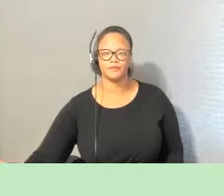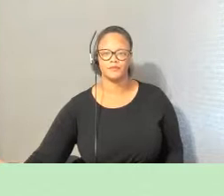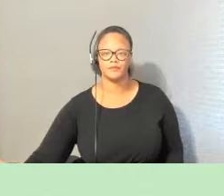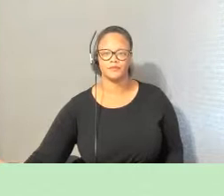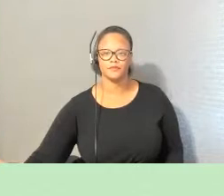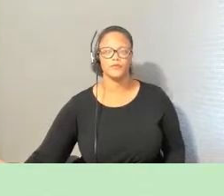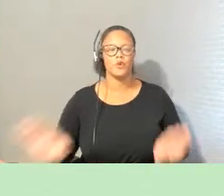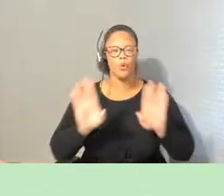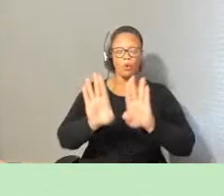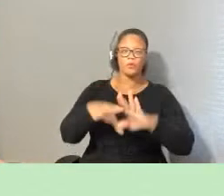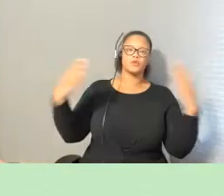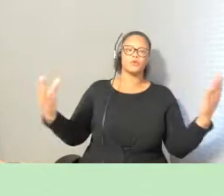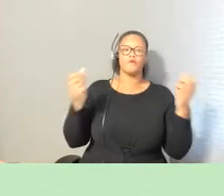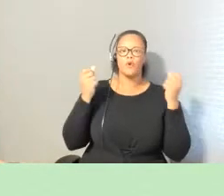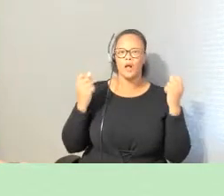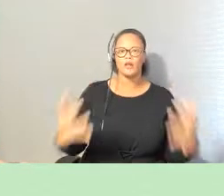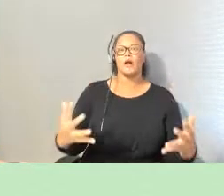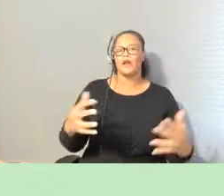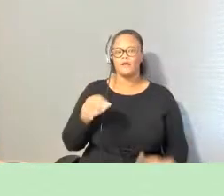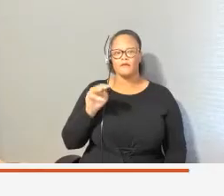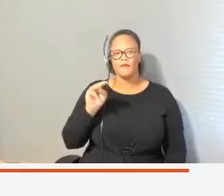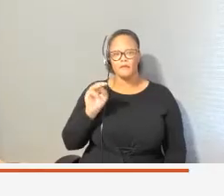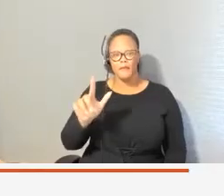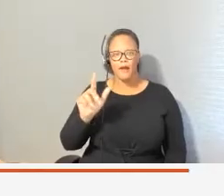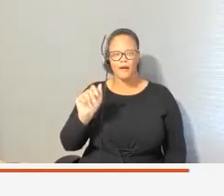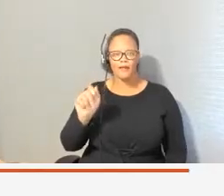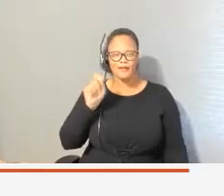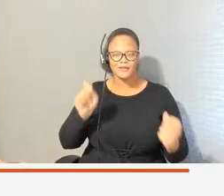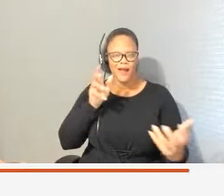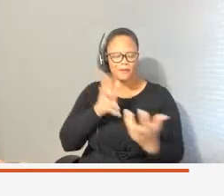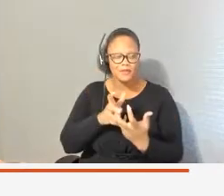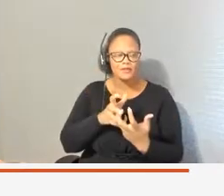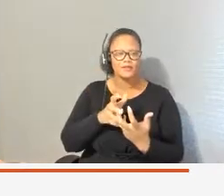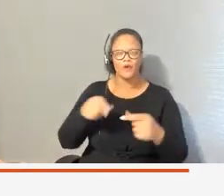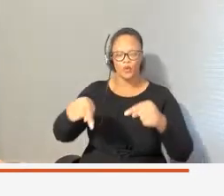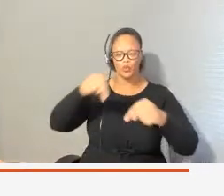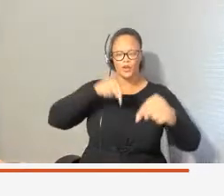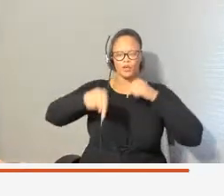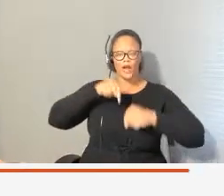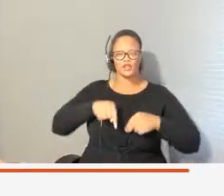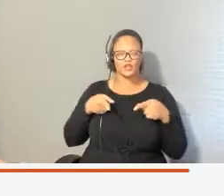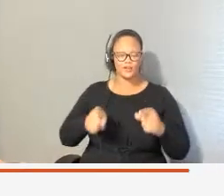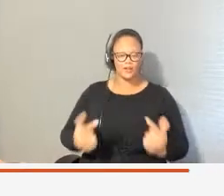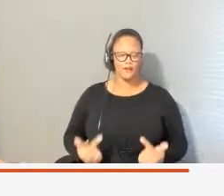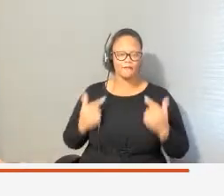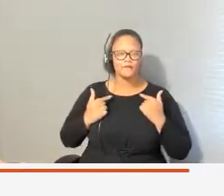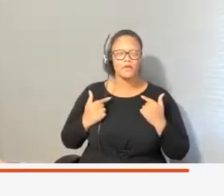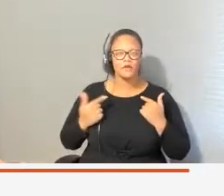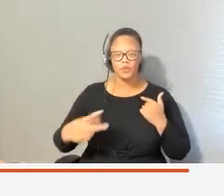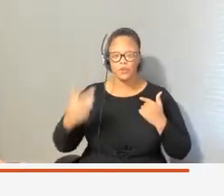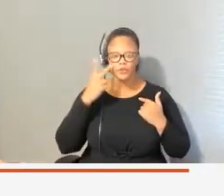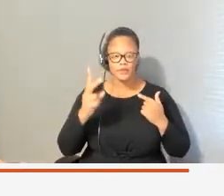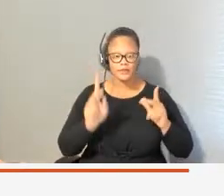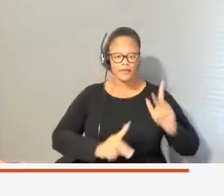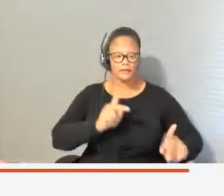maladaptive regression in regards to life. And so when we see people in behaviors, we